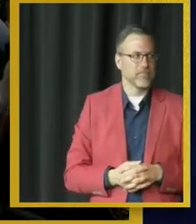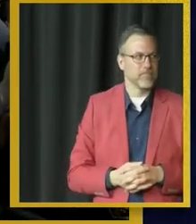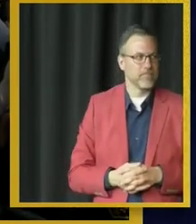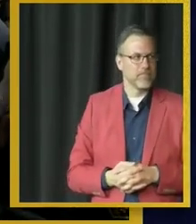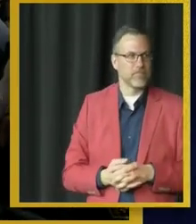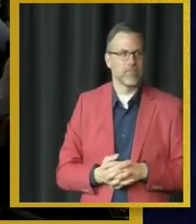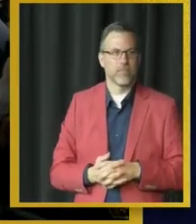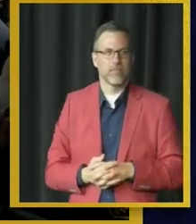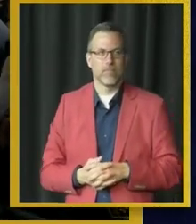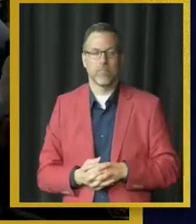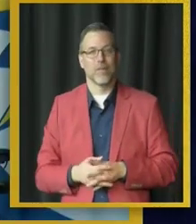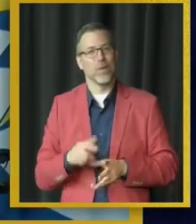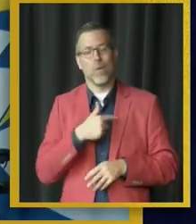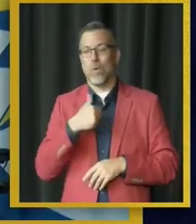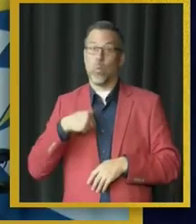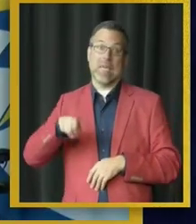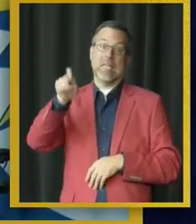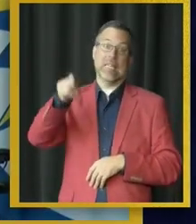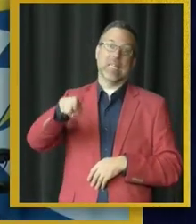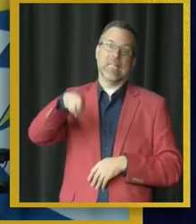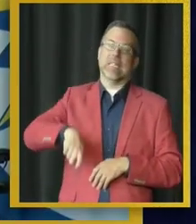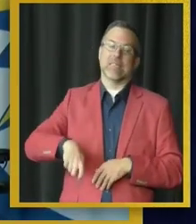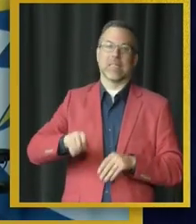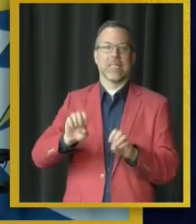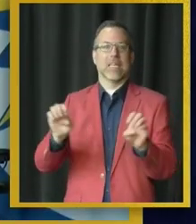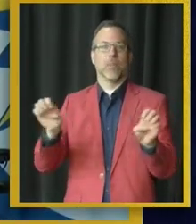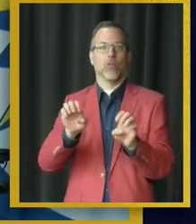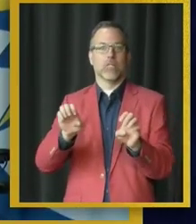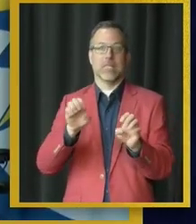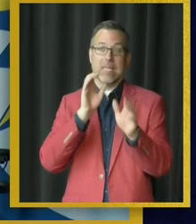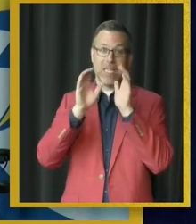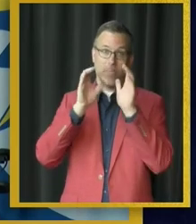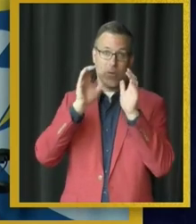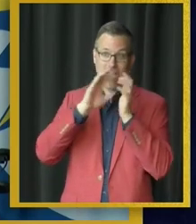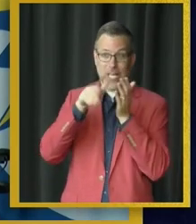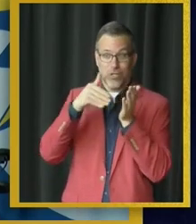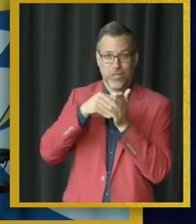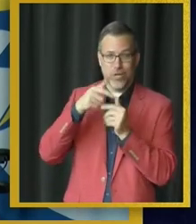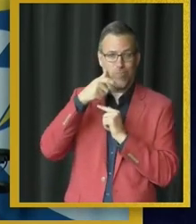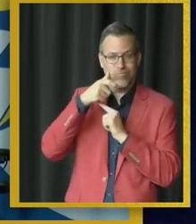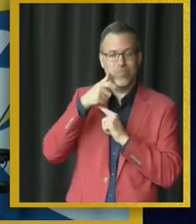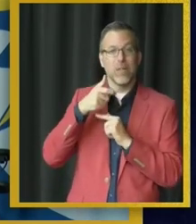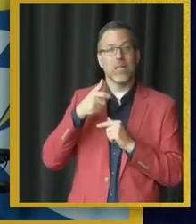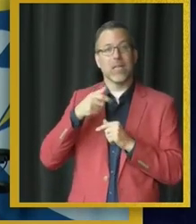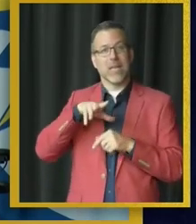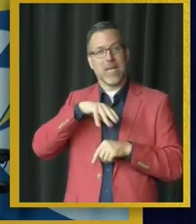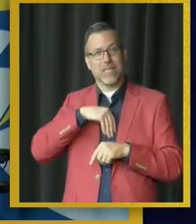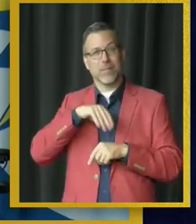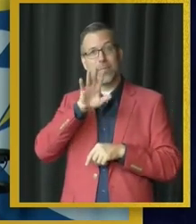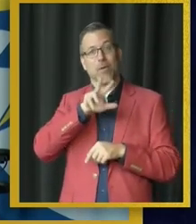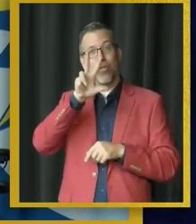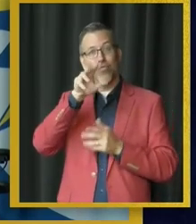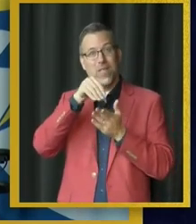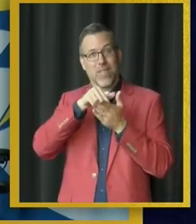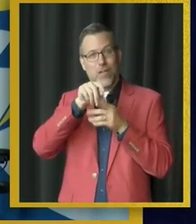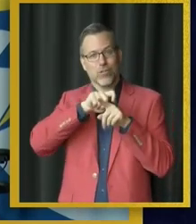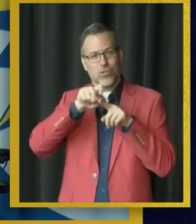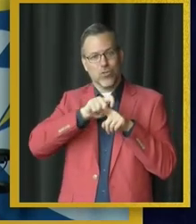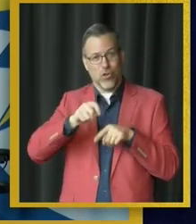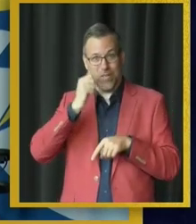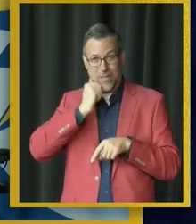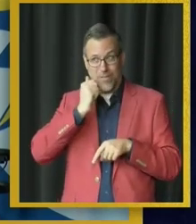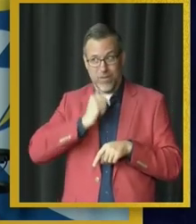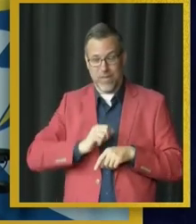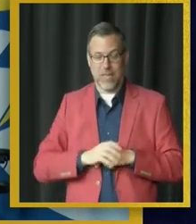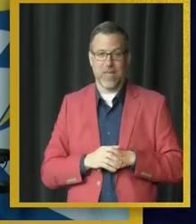And they are needed. Our emergency communications center is fielding roughly 3,000 calls a day.